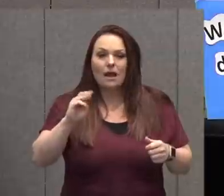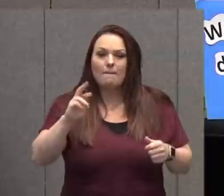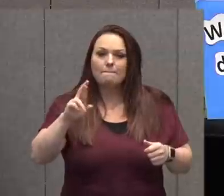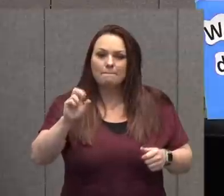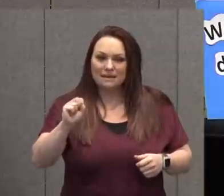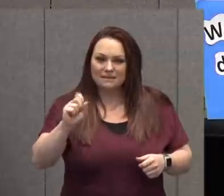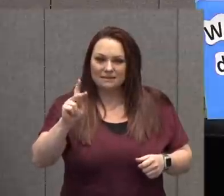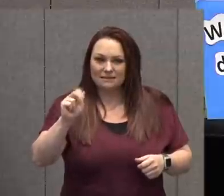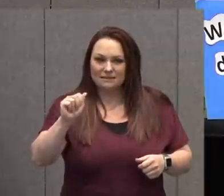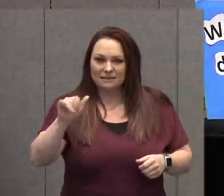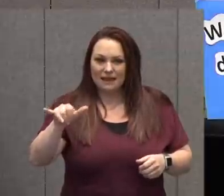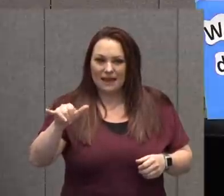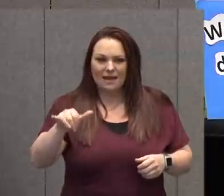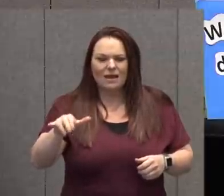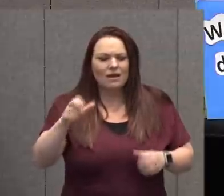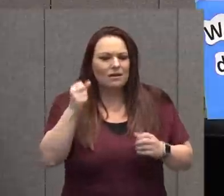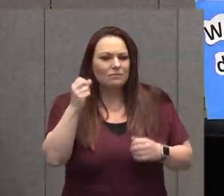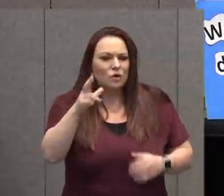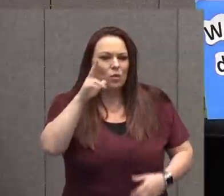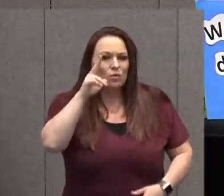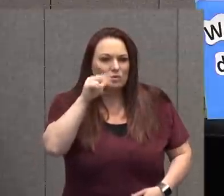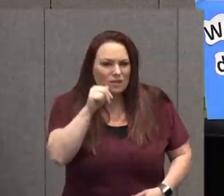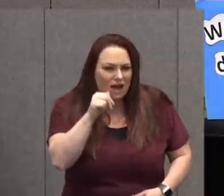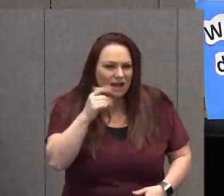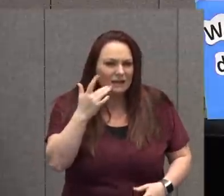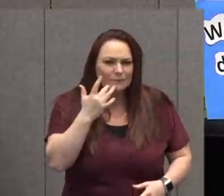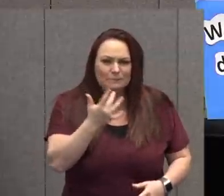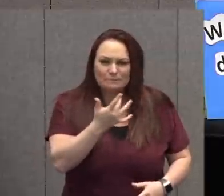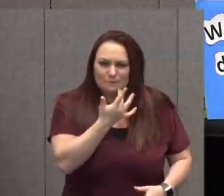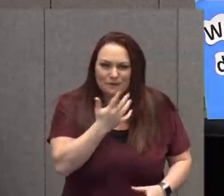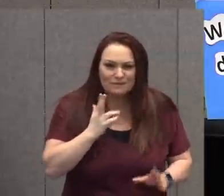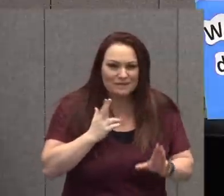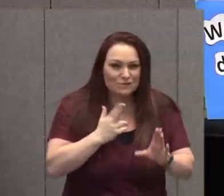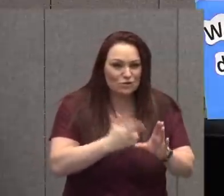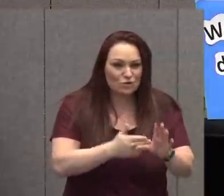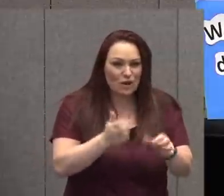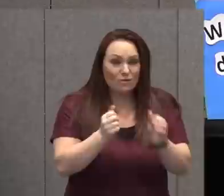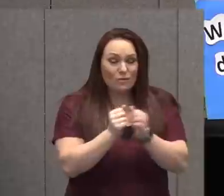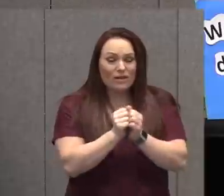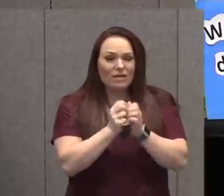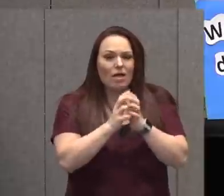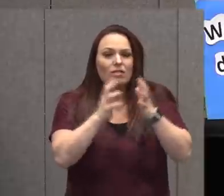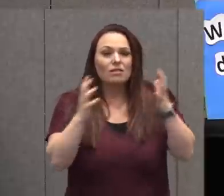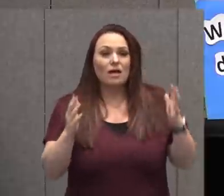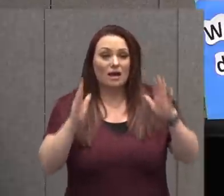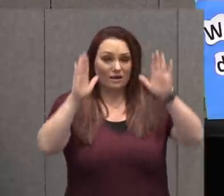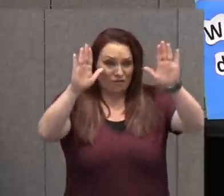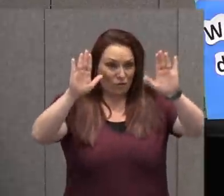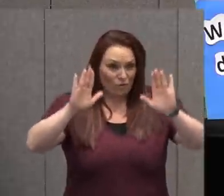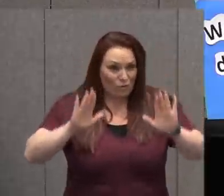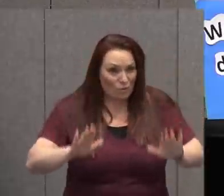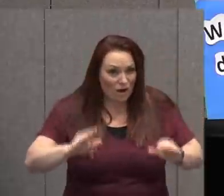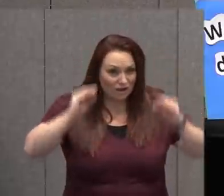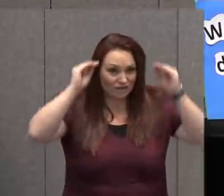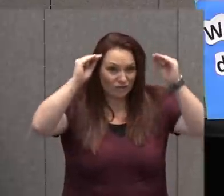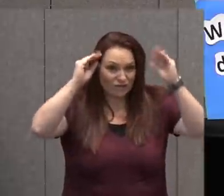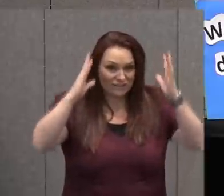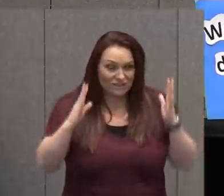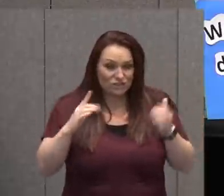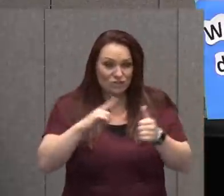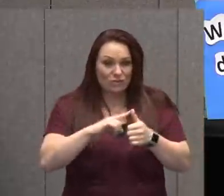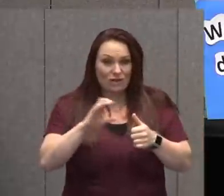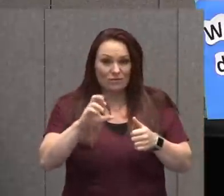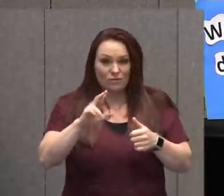so lucky to be joined with a lot of other wonderful teachers today. We have Miss